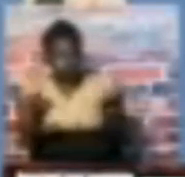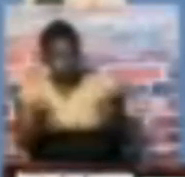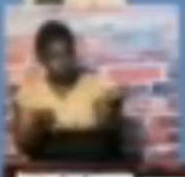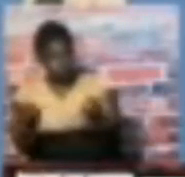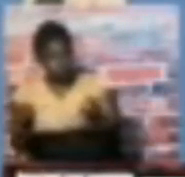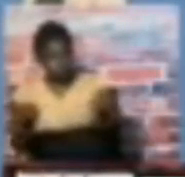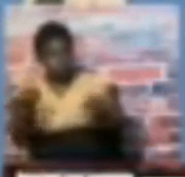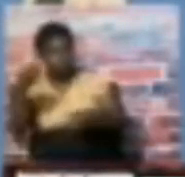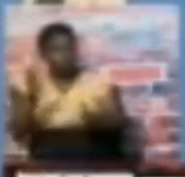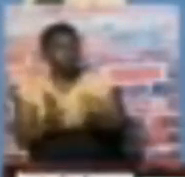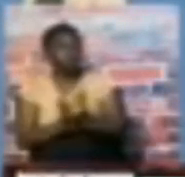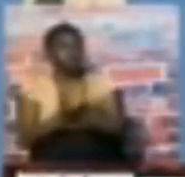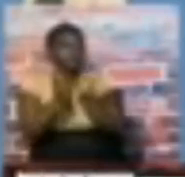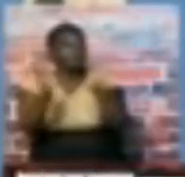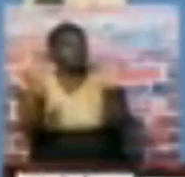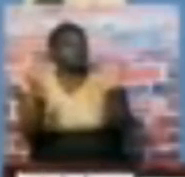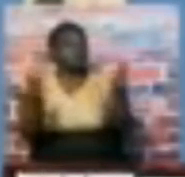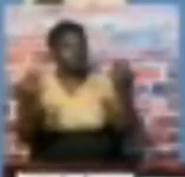whether public or private.